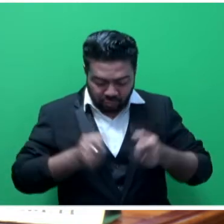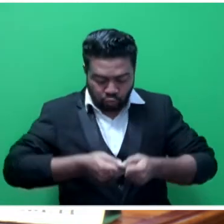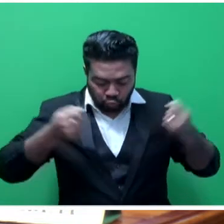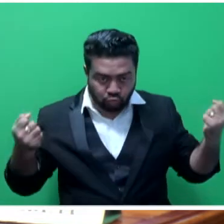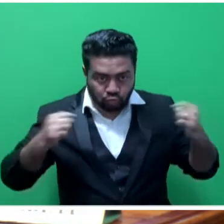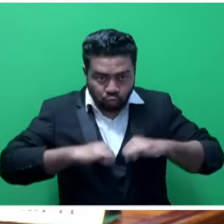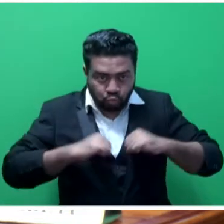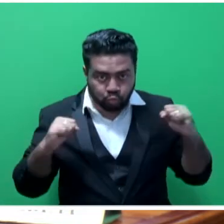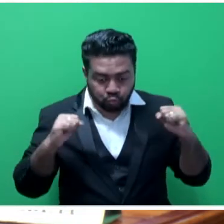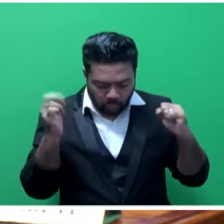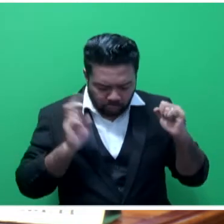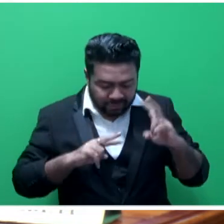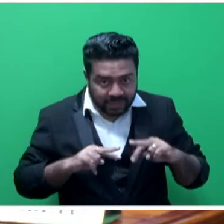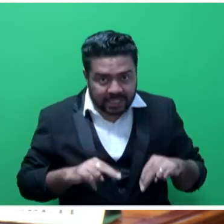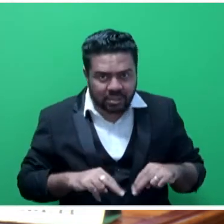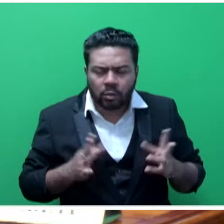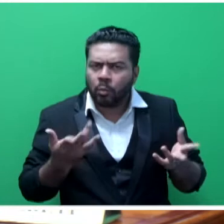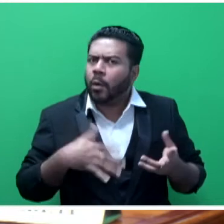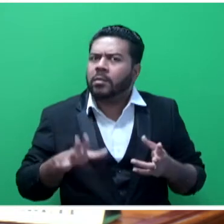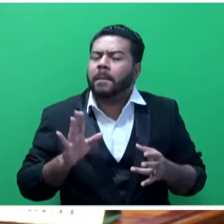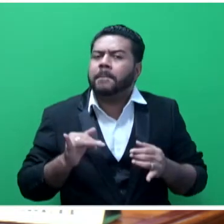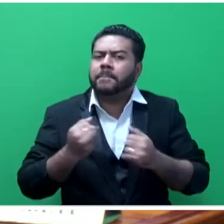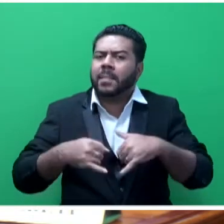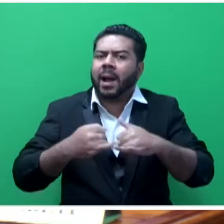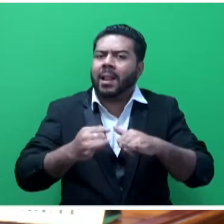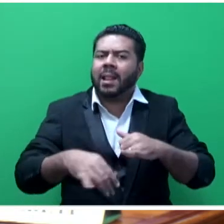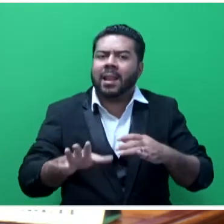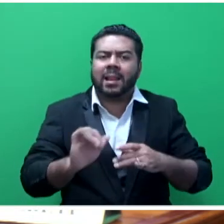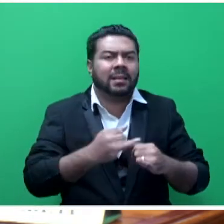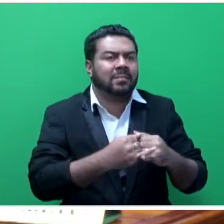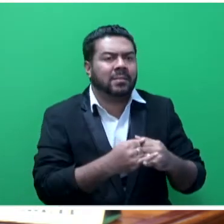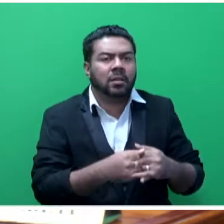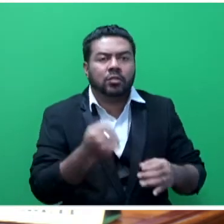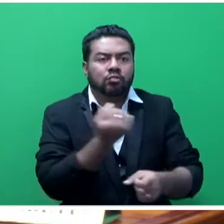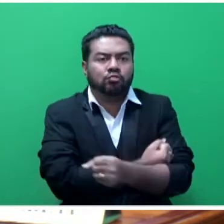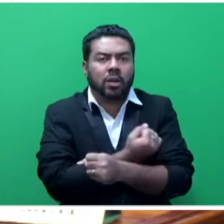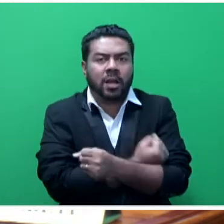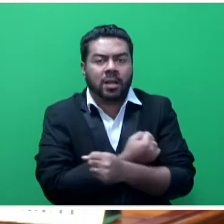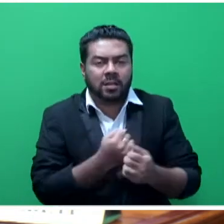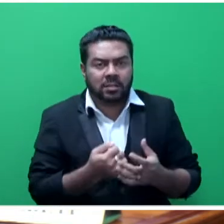crimes, particularly in the maritime and the rural zones, drug raids,